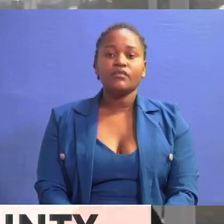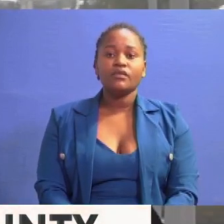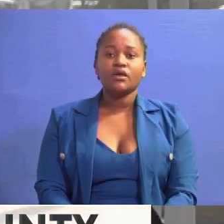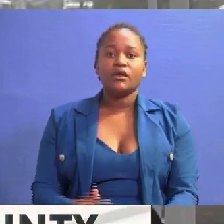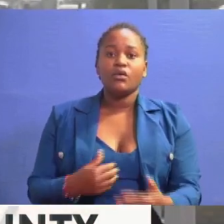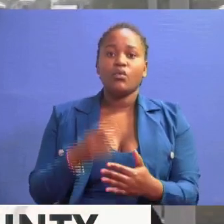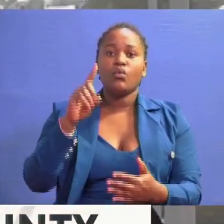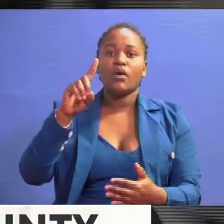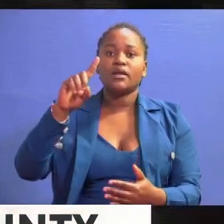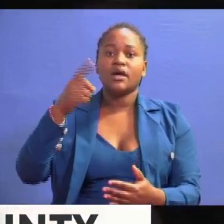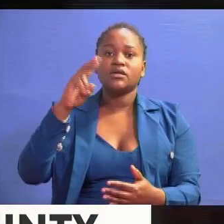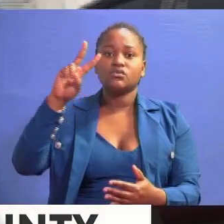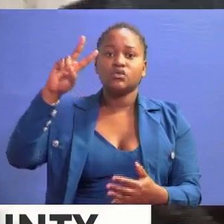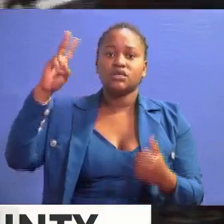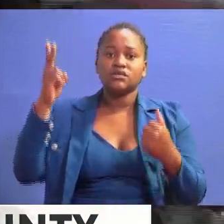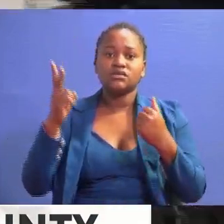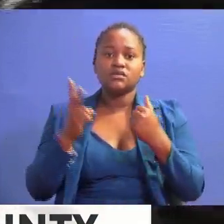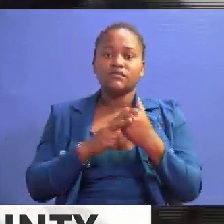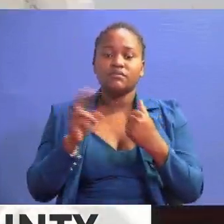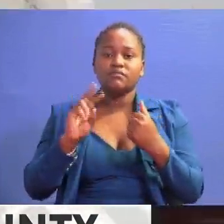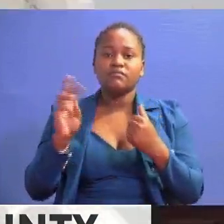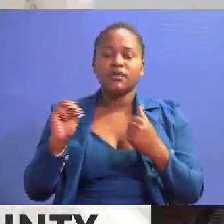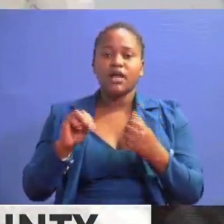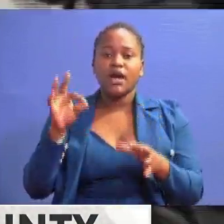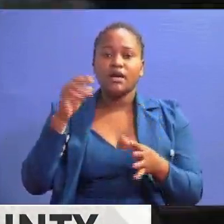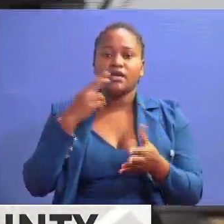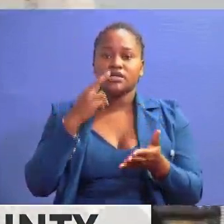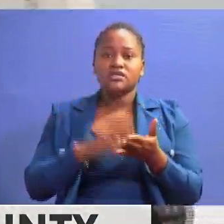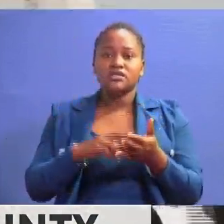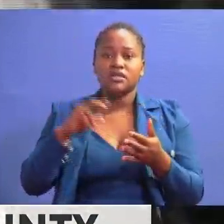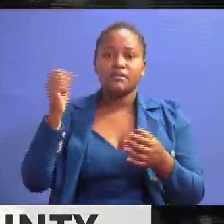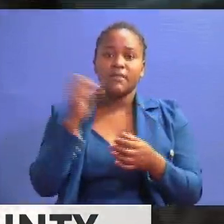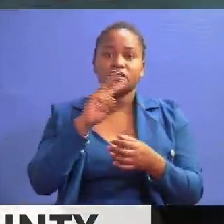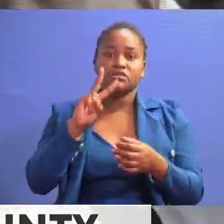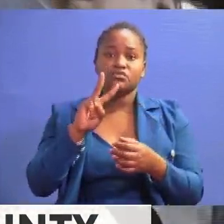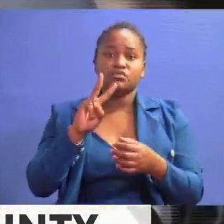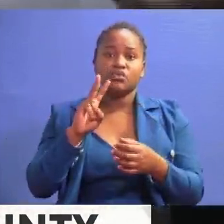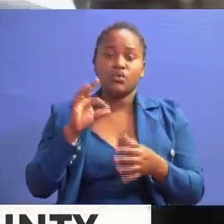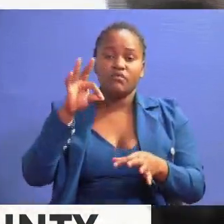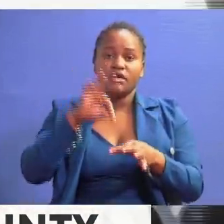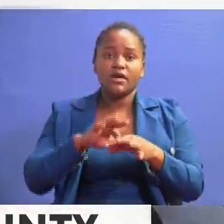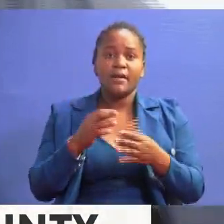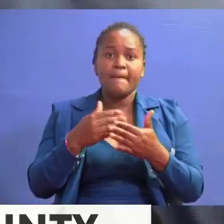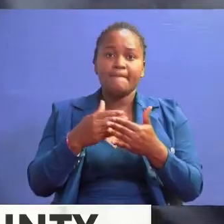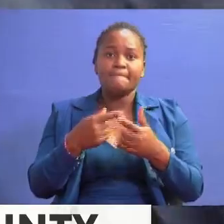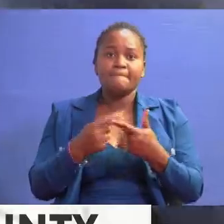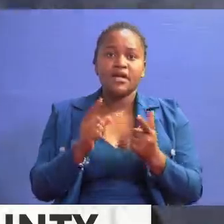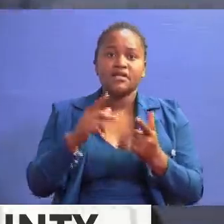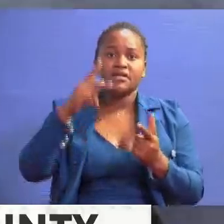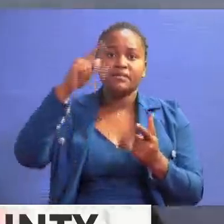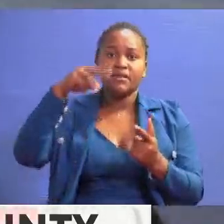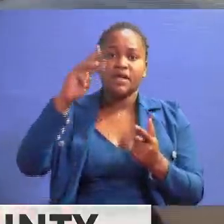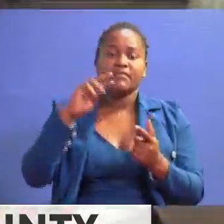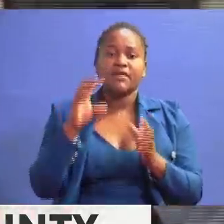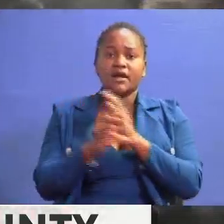Nearly 127 million Pakistanis are registered to vote in the February 8 general elections. But former Prime Minister Imran Khan,